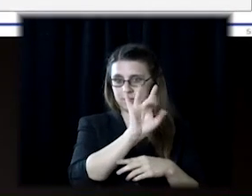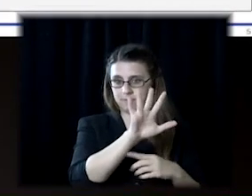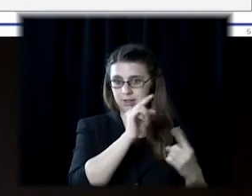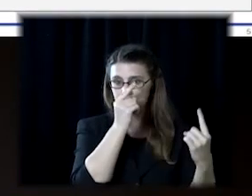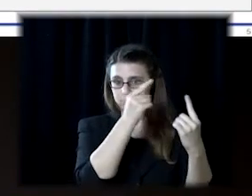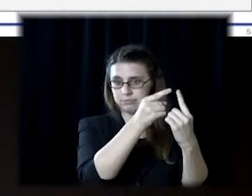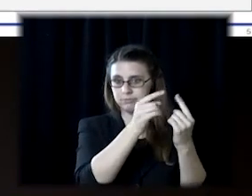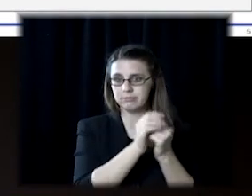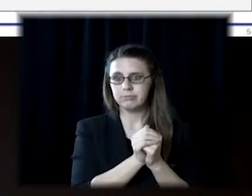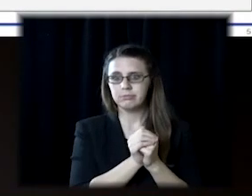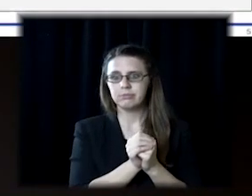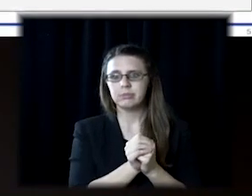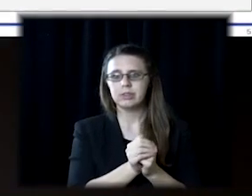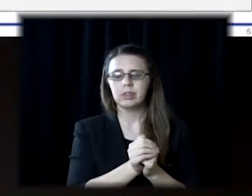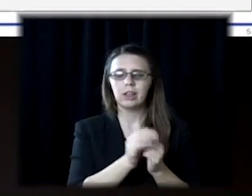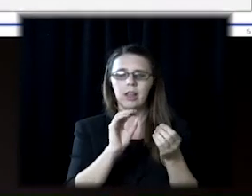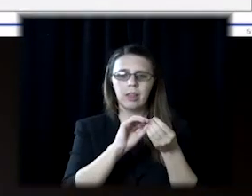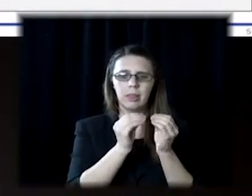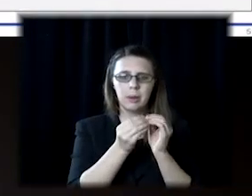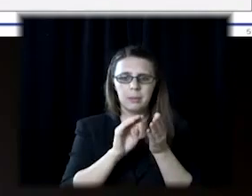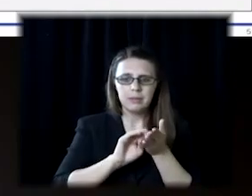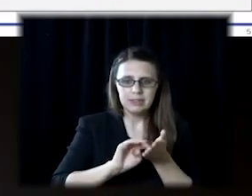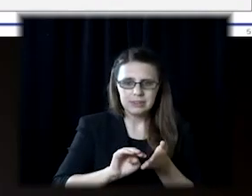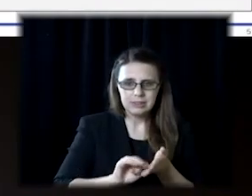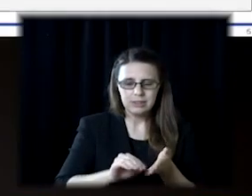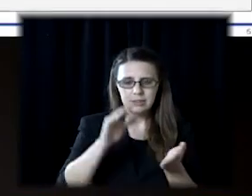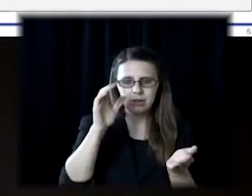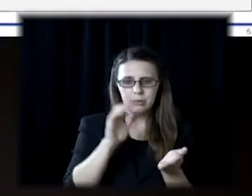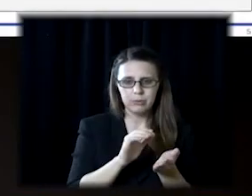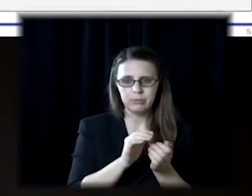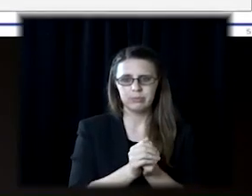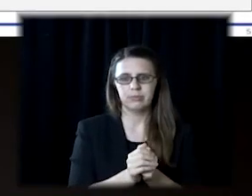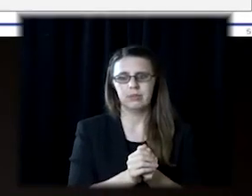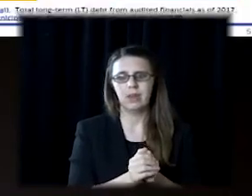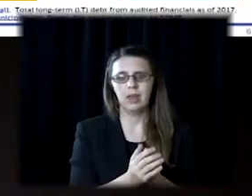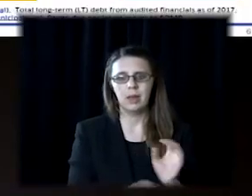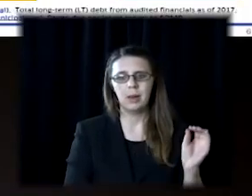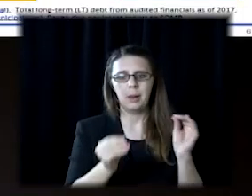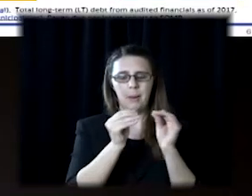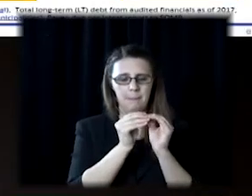number of exemptions and exclusions, and increase the number of hired appraisers.